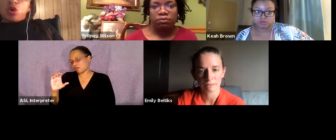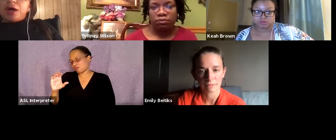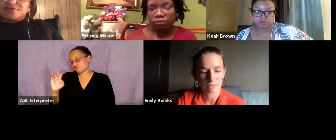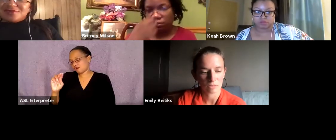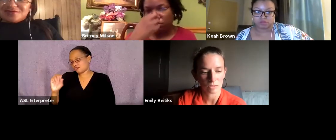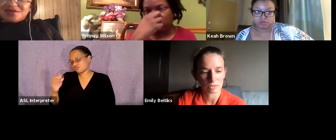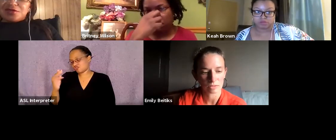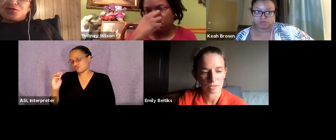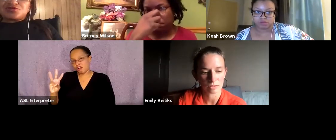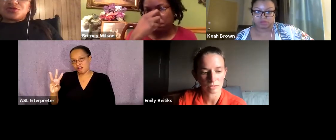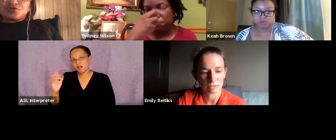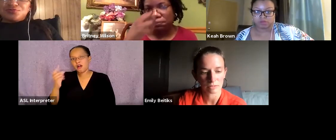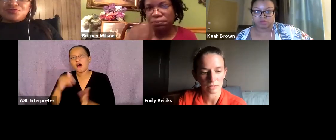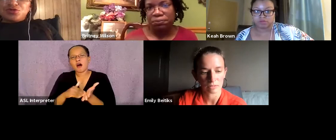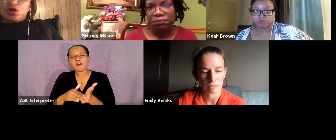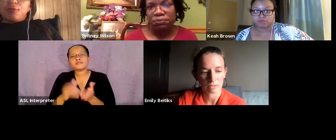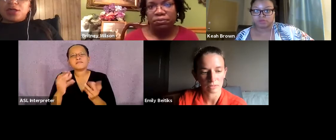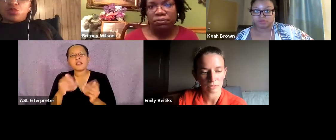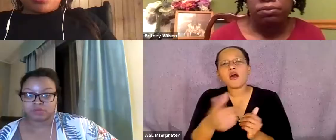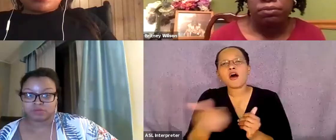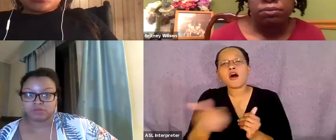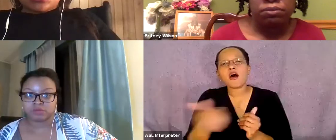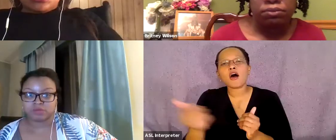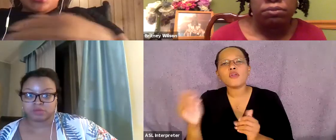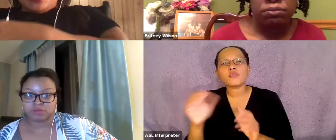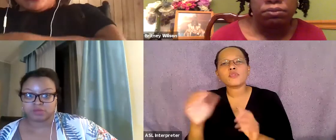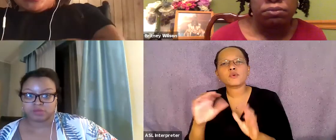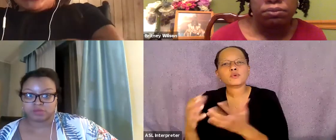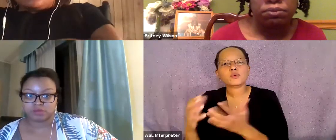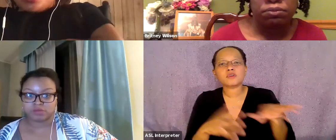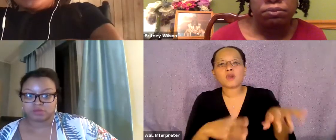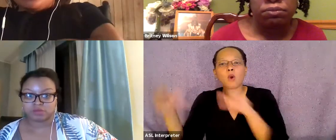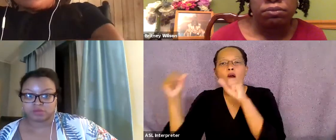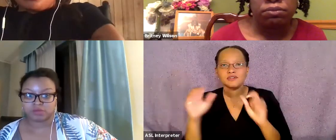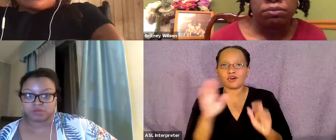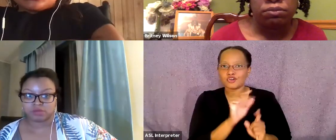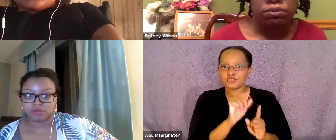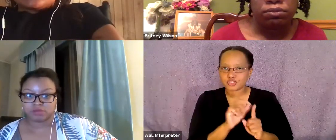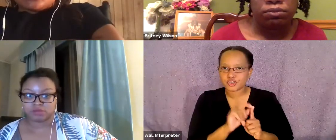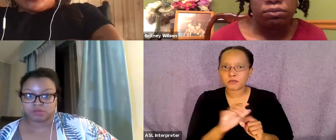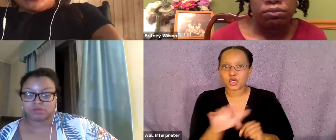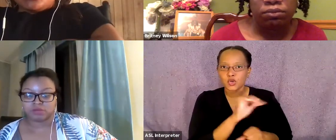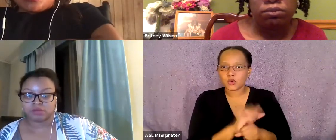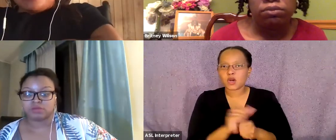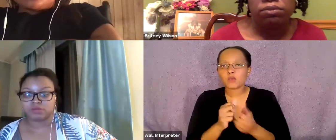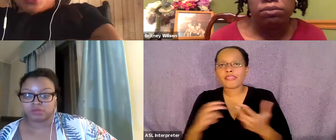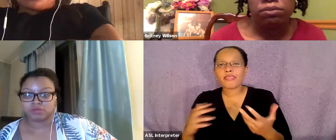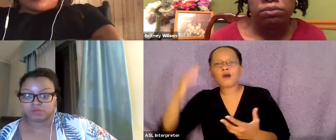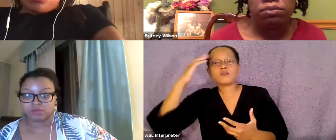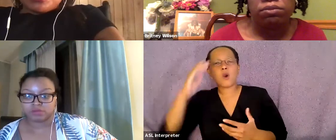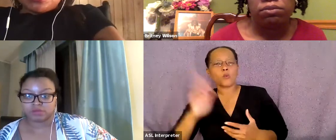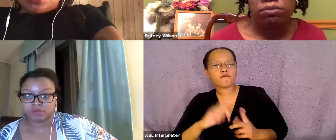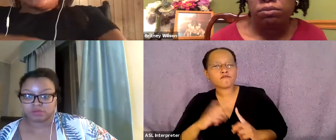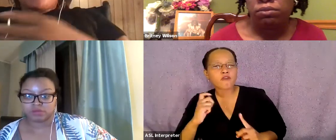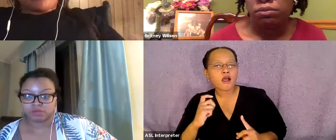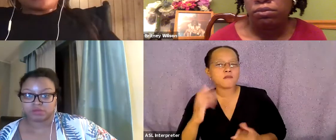ways have co-opted her term, you know, her body of work, and do not know the origins and have just kind of ran